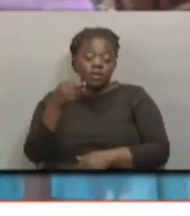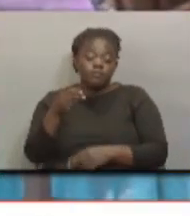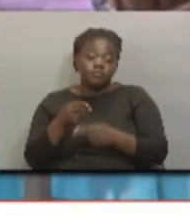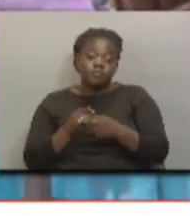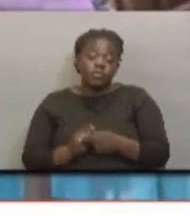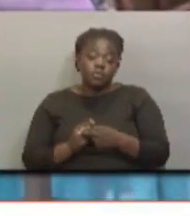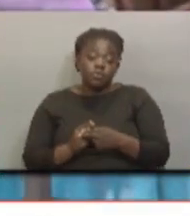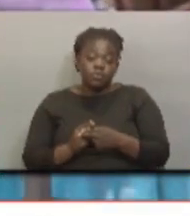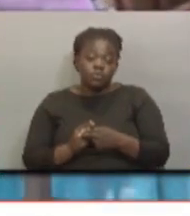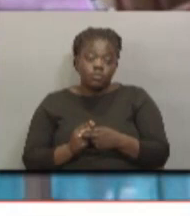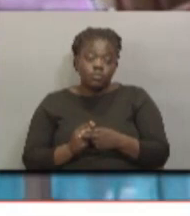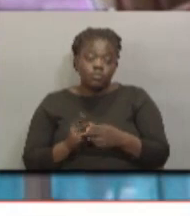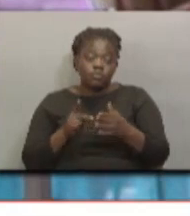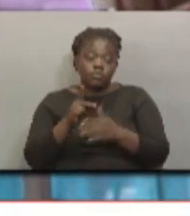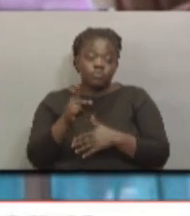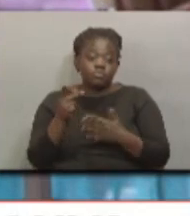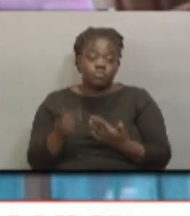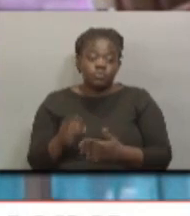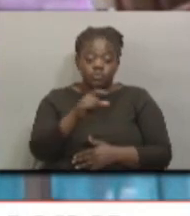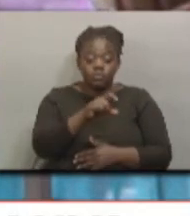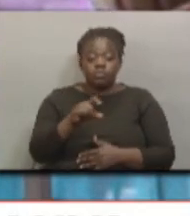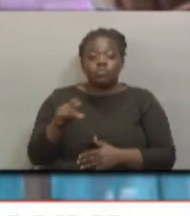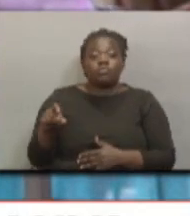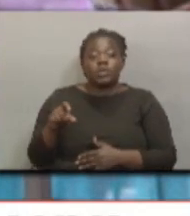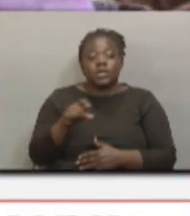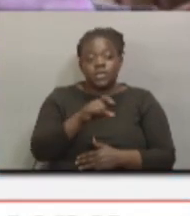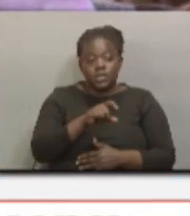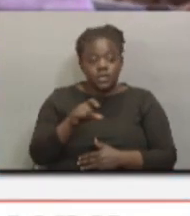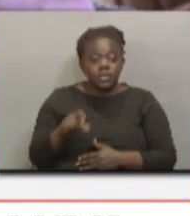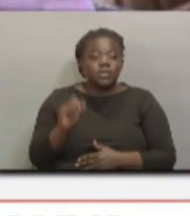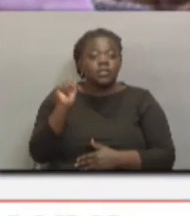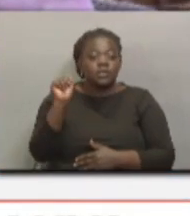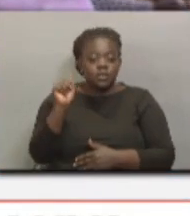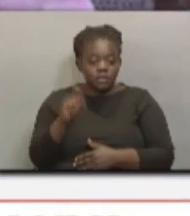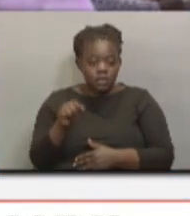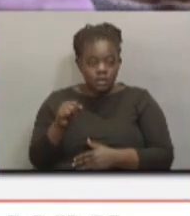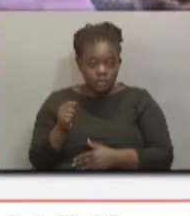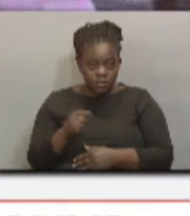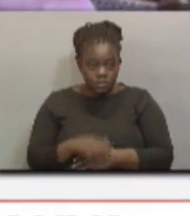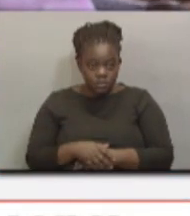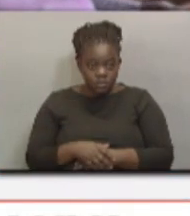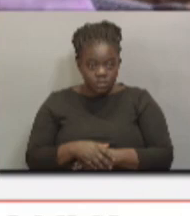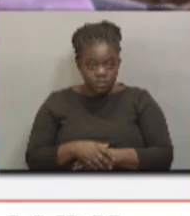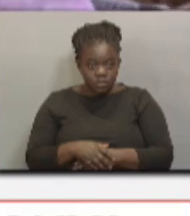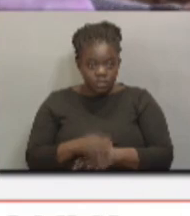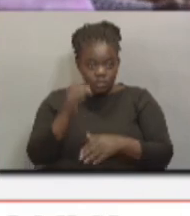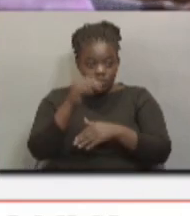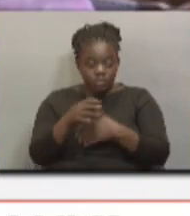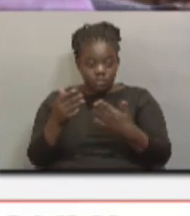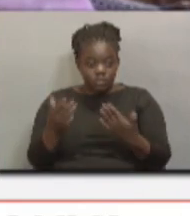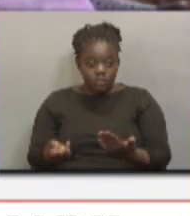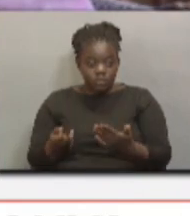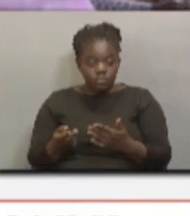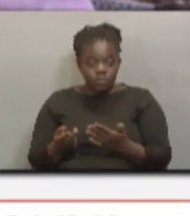that loan, you pay weekly. Yes. So when we borrow the money of